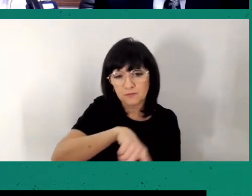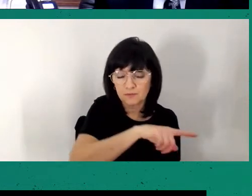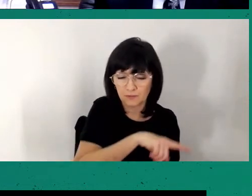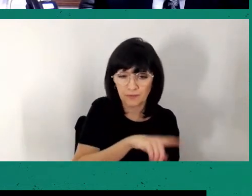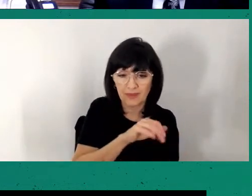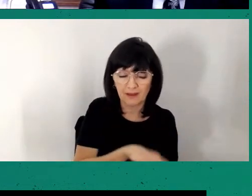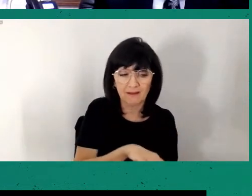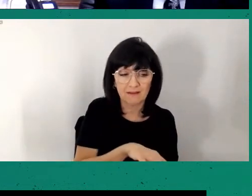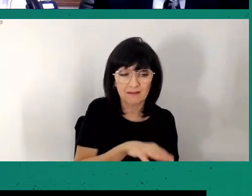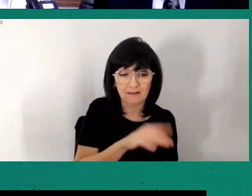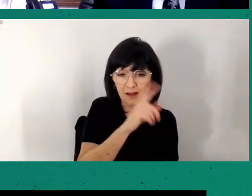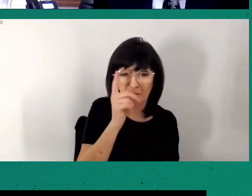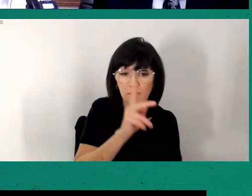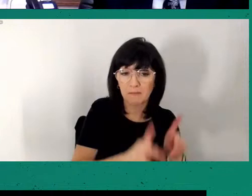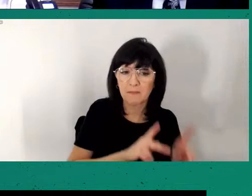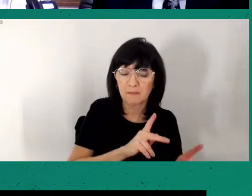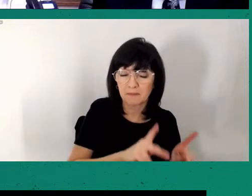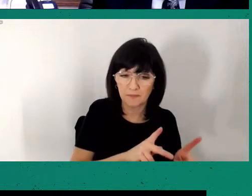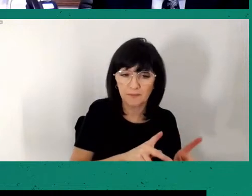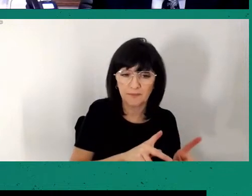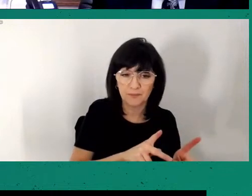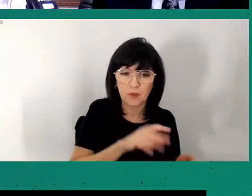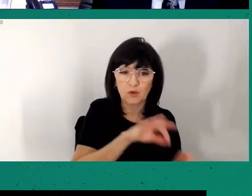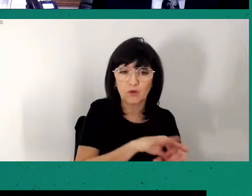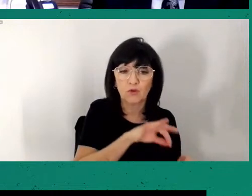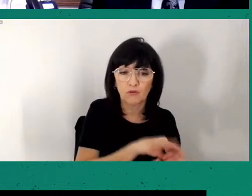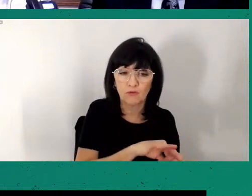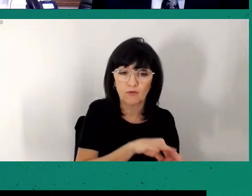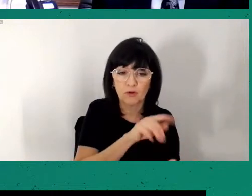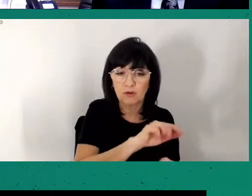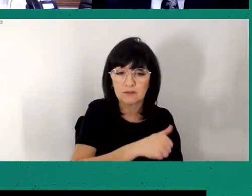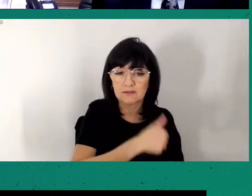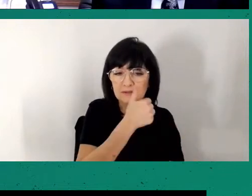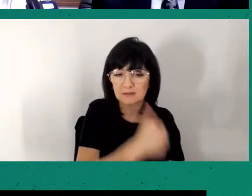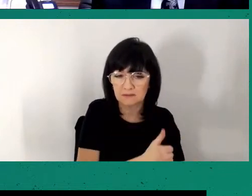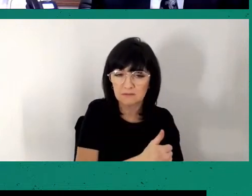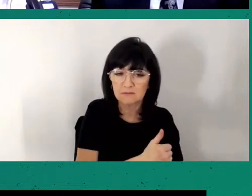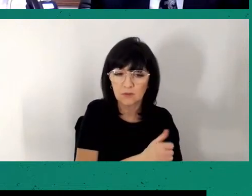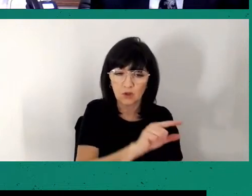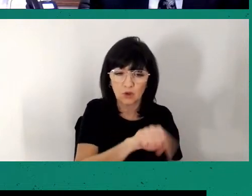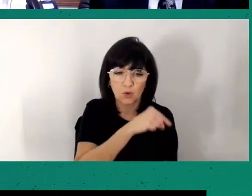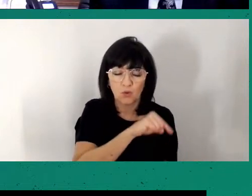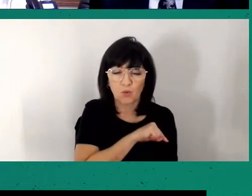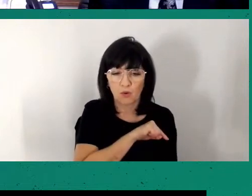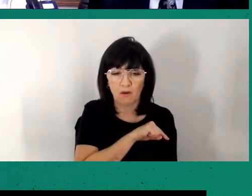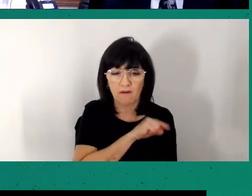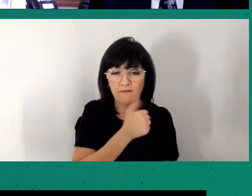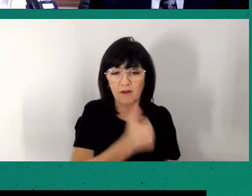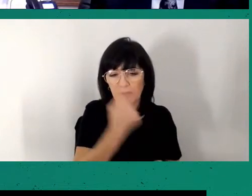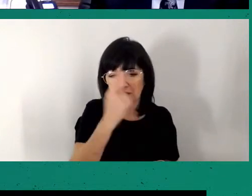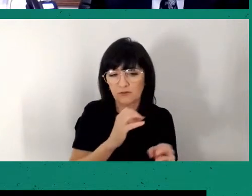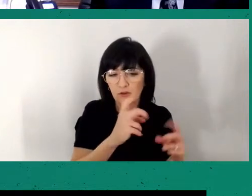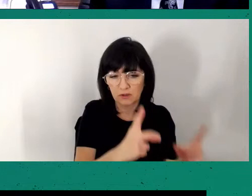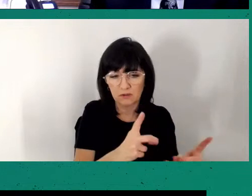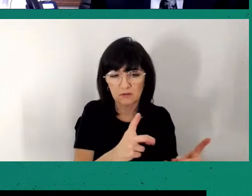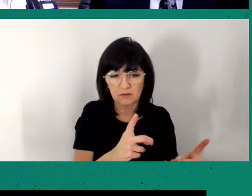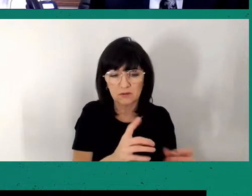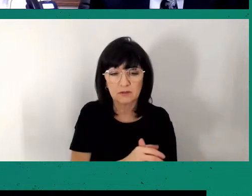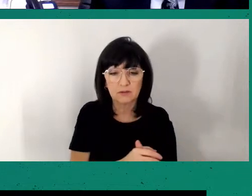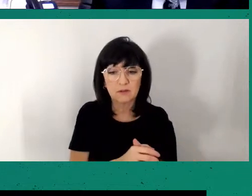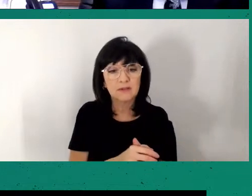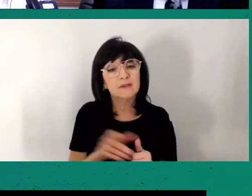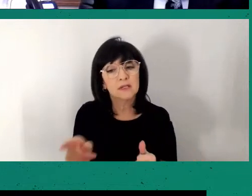Negro voters, fixed as qualified basis education. It was reasonable to suppose that